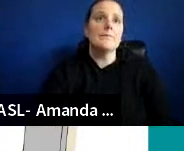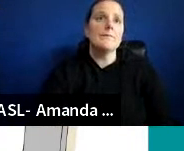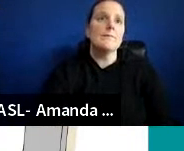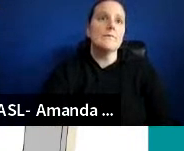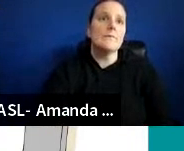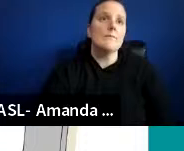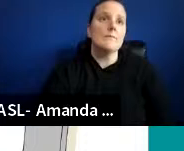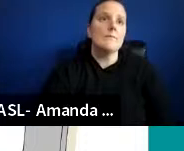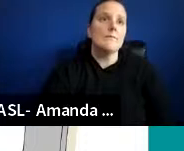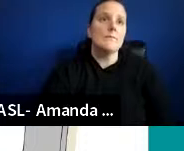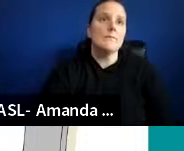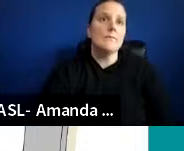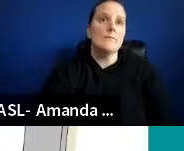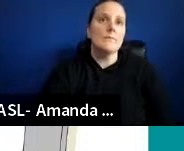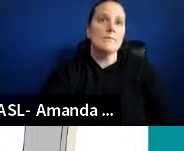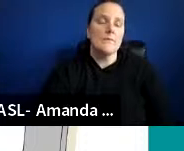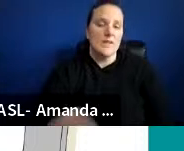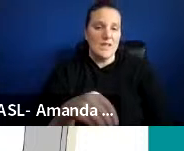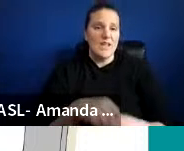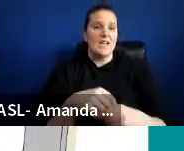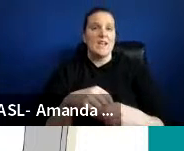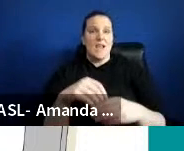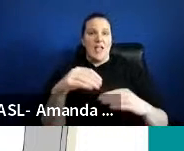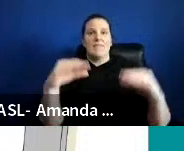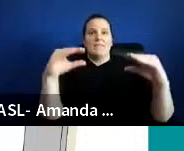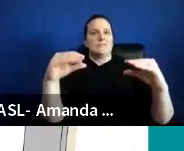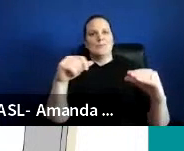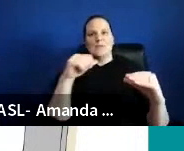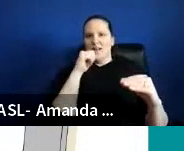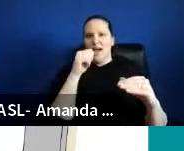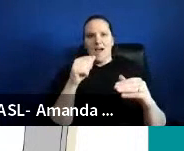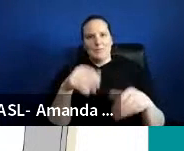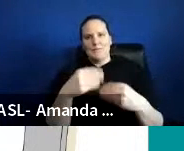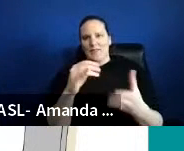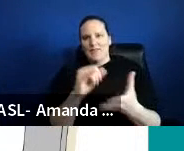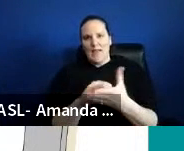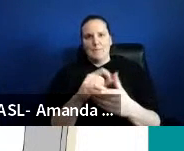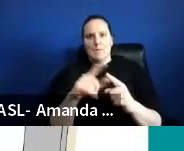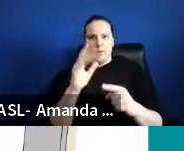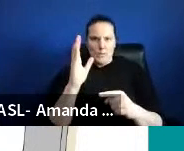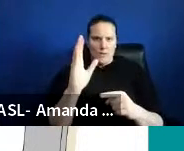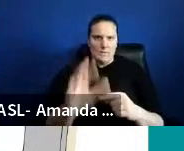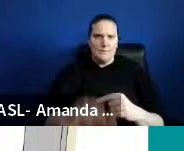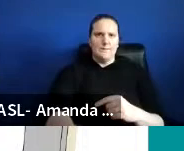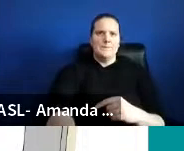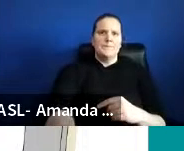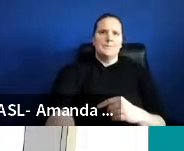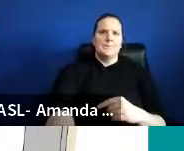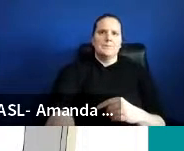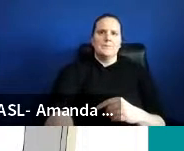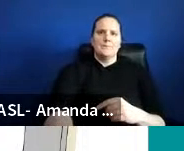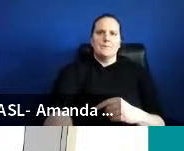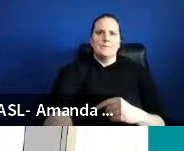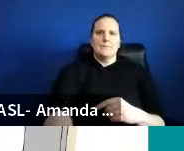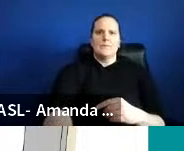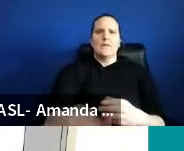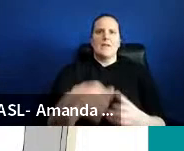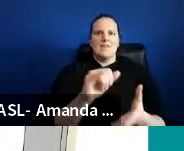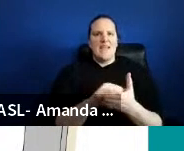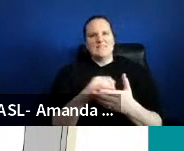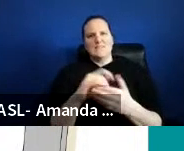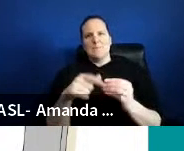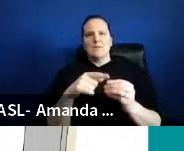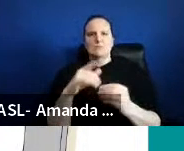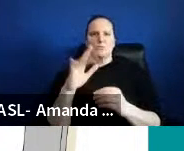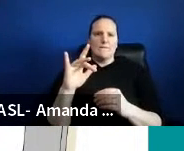drawing that Nolan talked about that we aren't providing, but will. And, this station is about 25 feet tall, something like that.